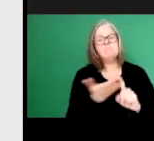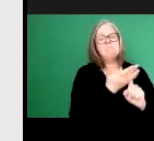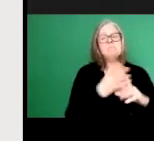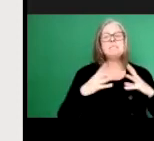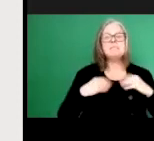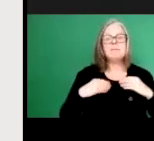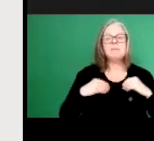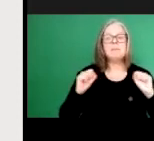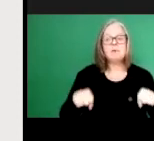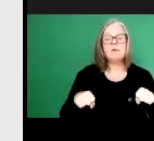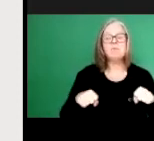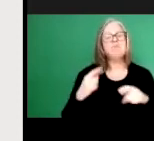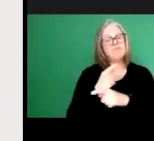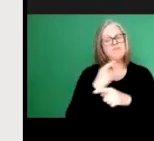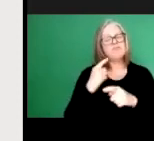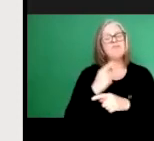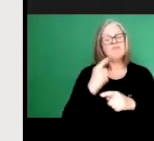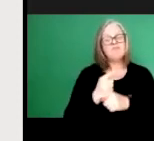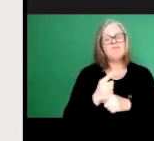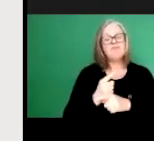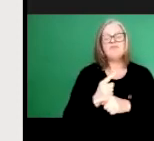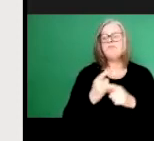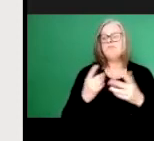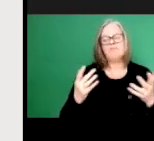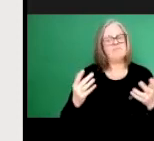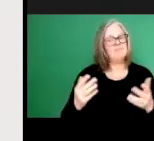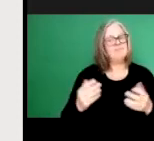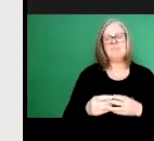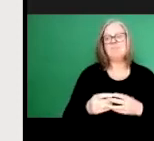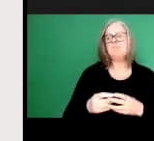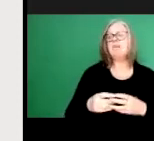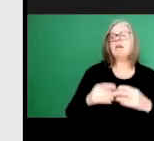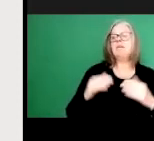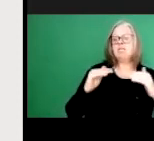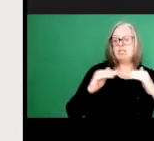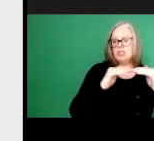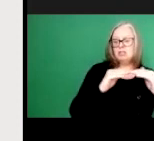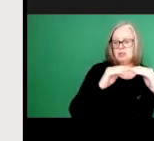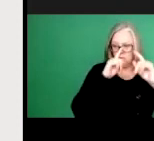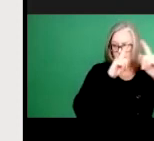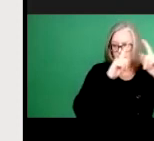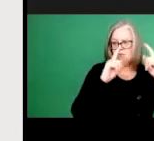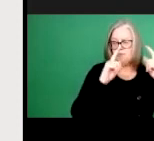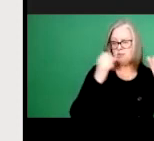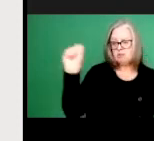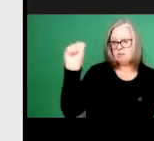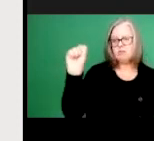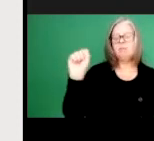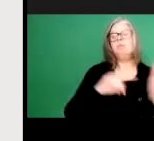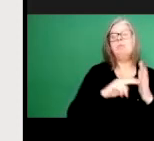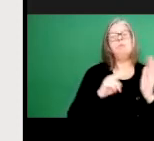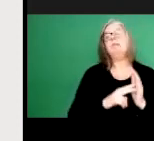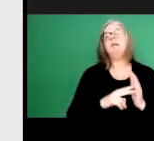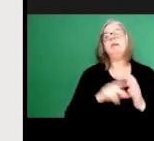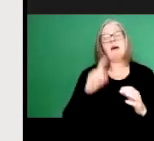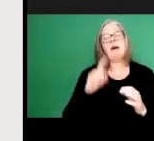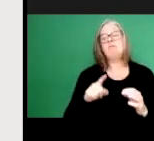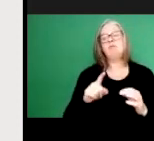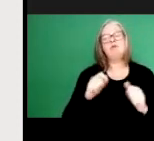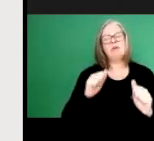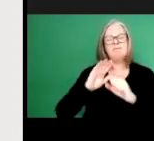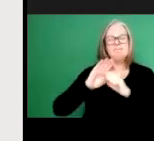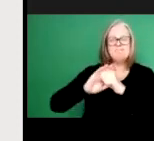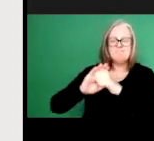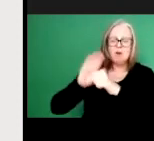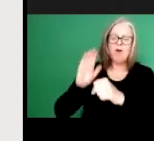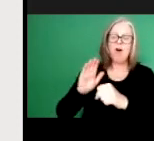But justice movements remind us in, again, why we should reject the slow deaths and the fast violence everywhere. Environmental